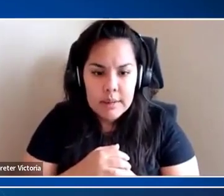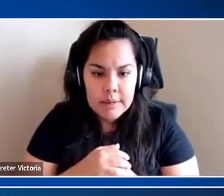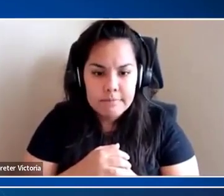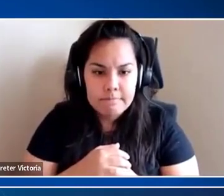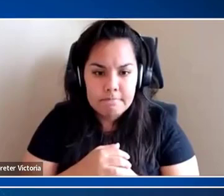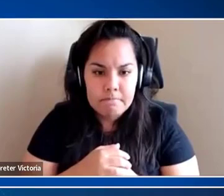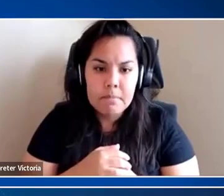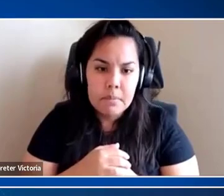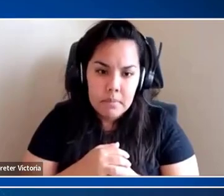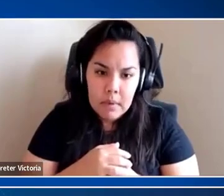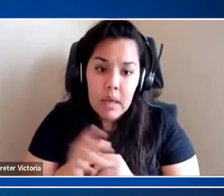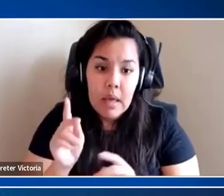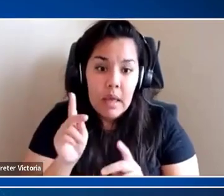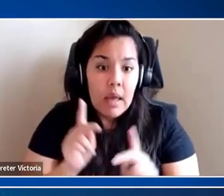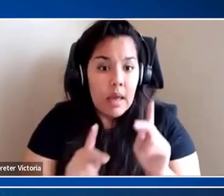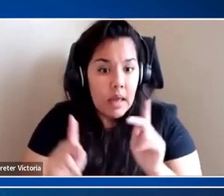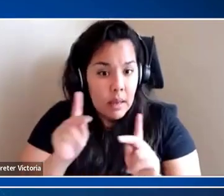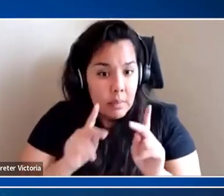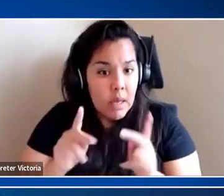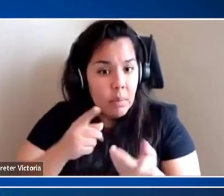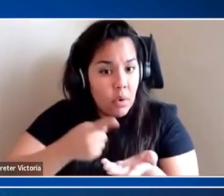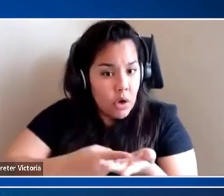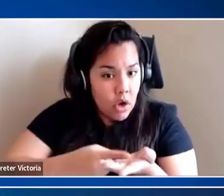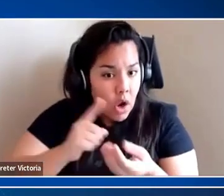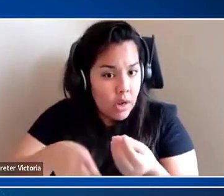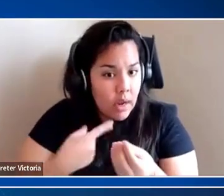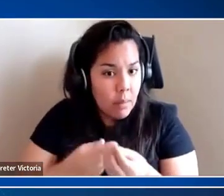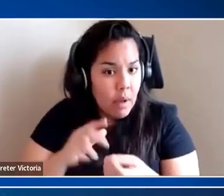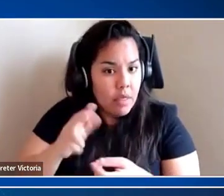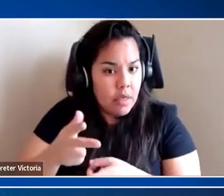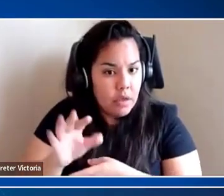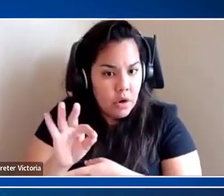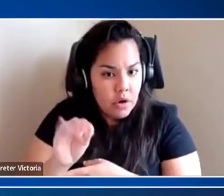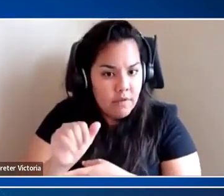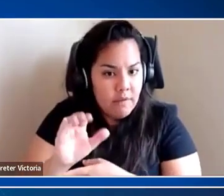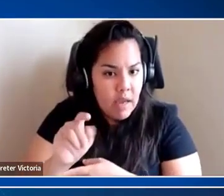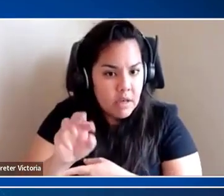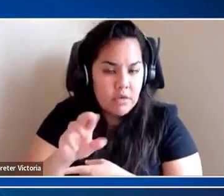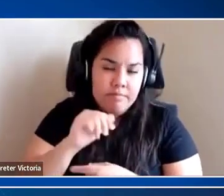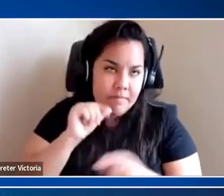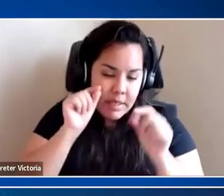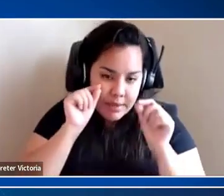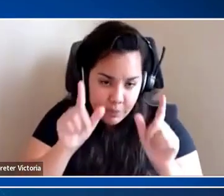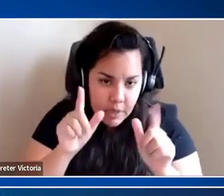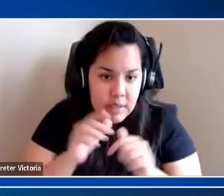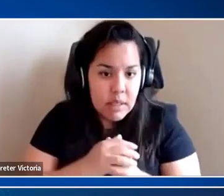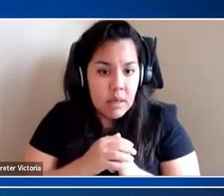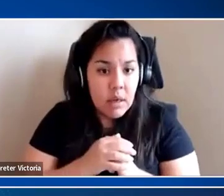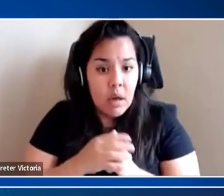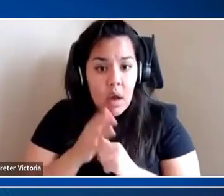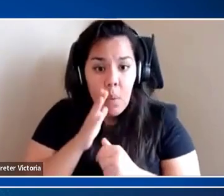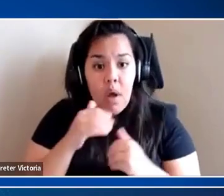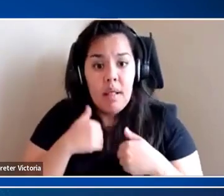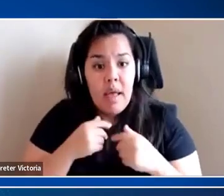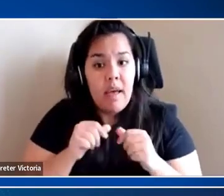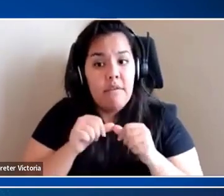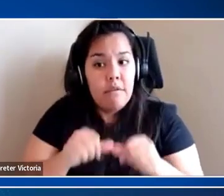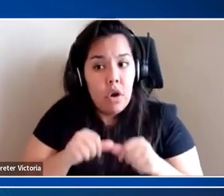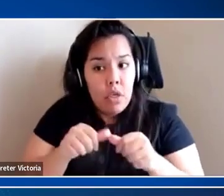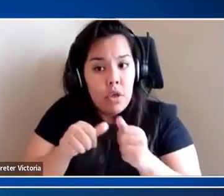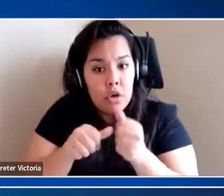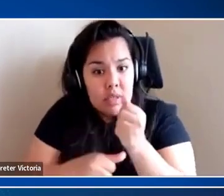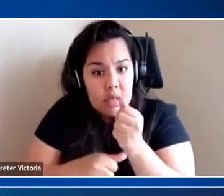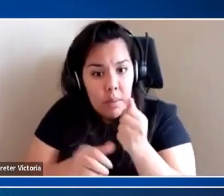People have, are talking about this third factor, not surprisingly. Will there be further sub-criteria within the